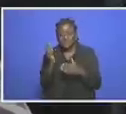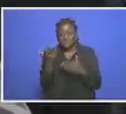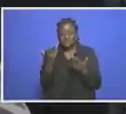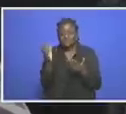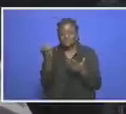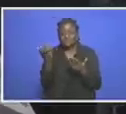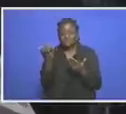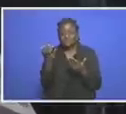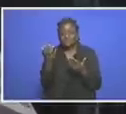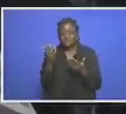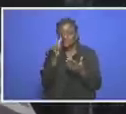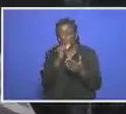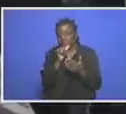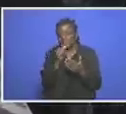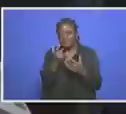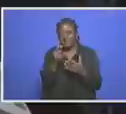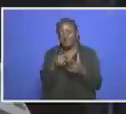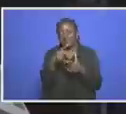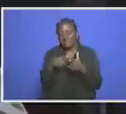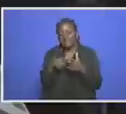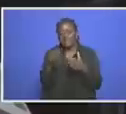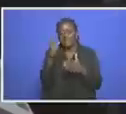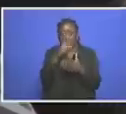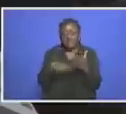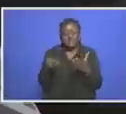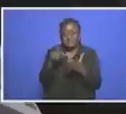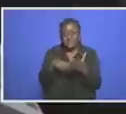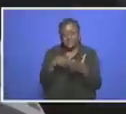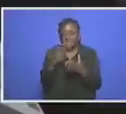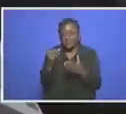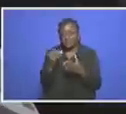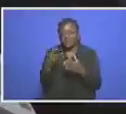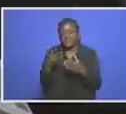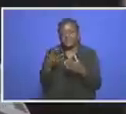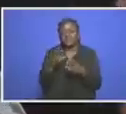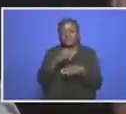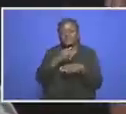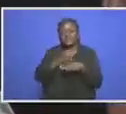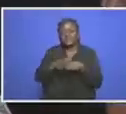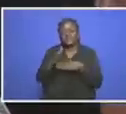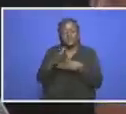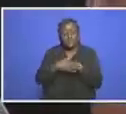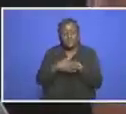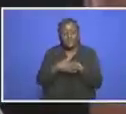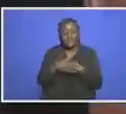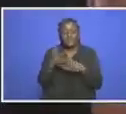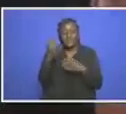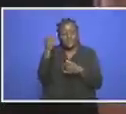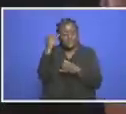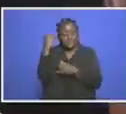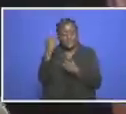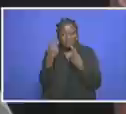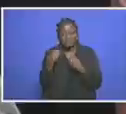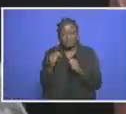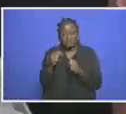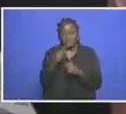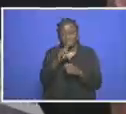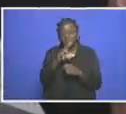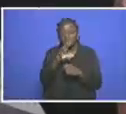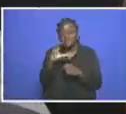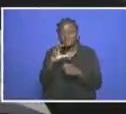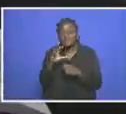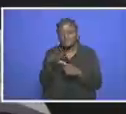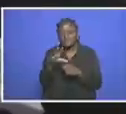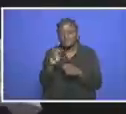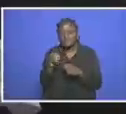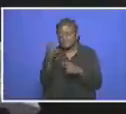all of that takes time. I mean, you imagine trying 357 people, whereas before, when we were in office, they were